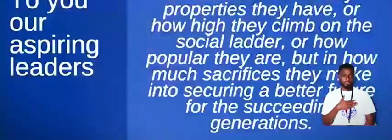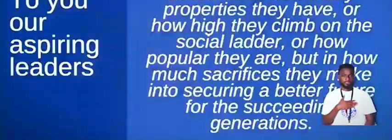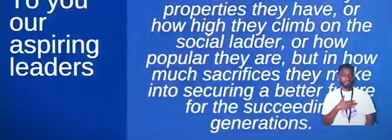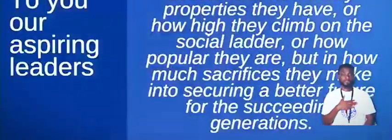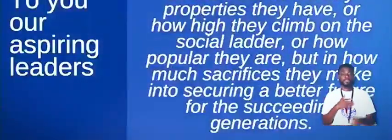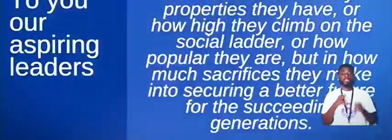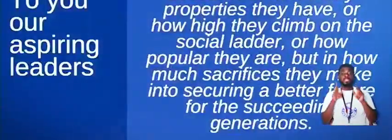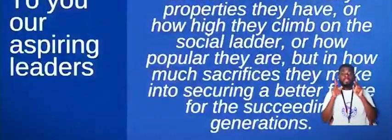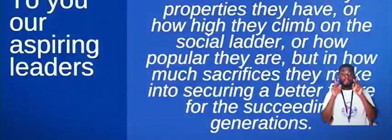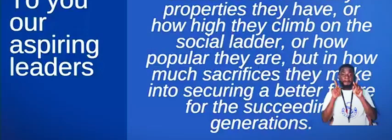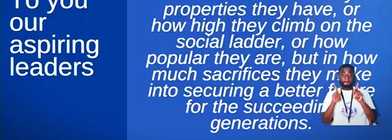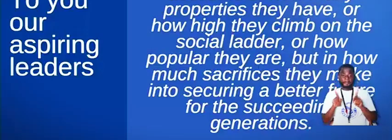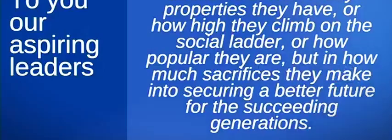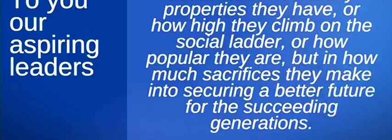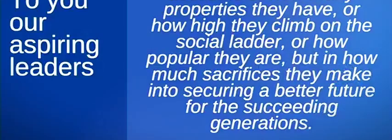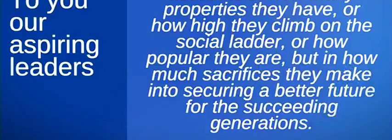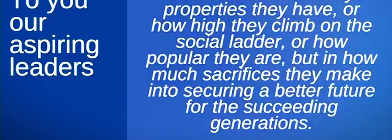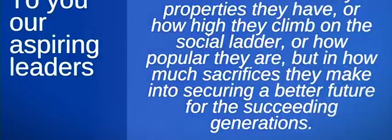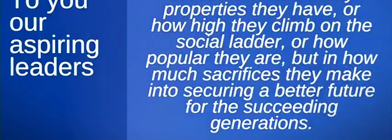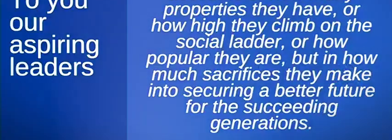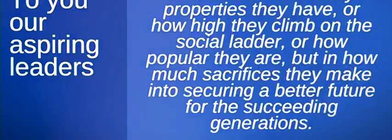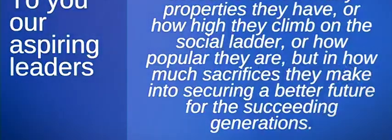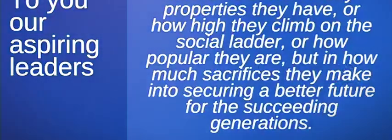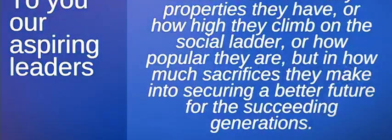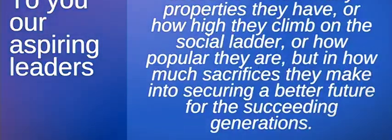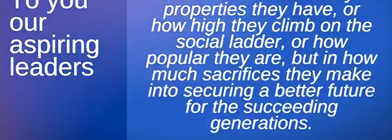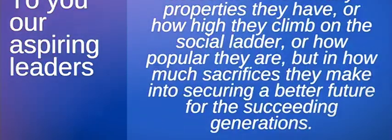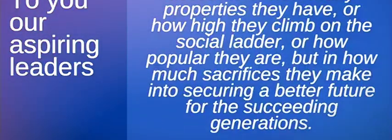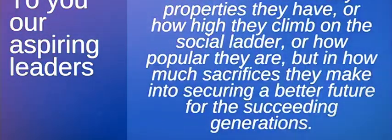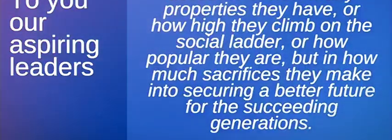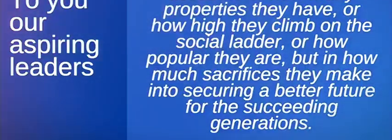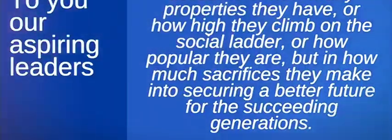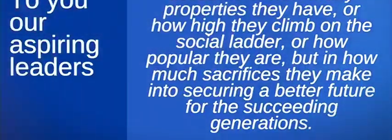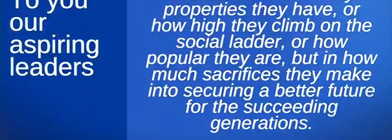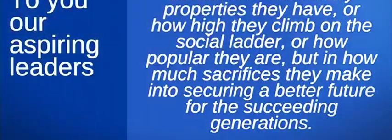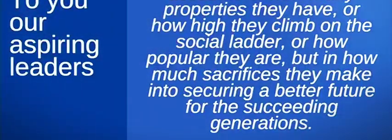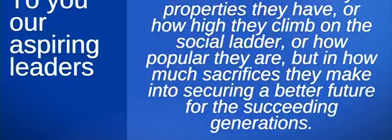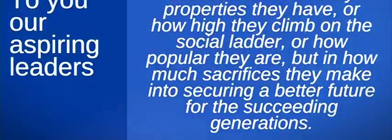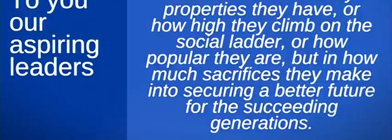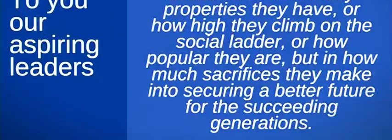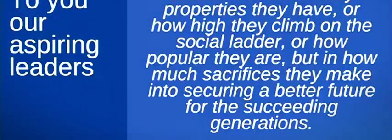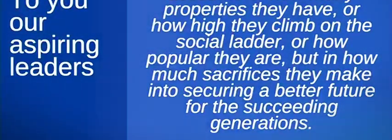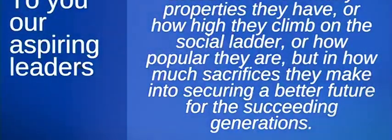person's eternal worth. Let me just turn so that I'll read from here.